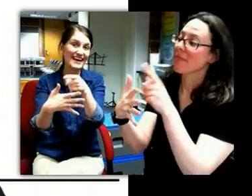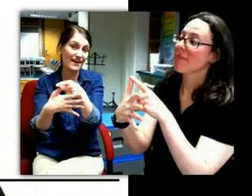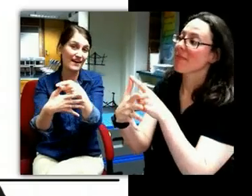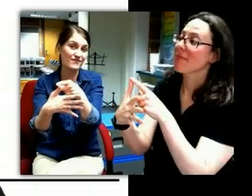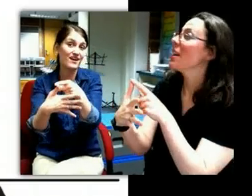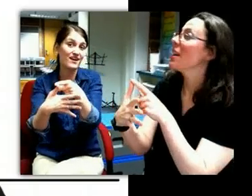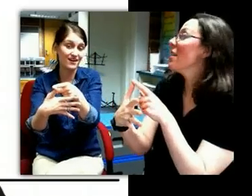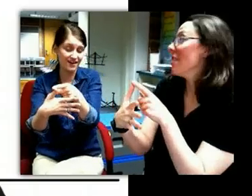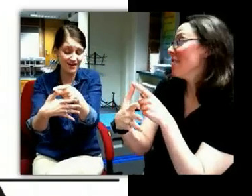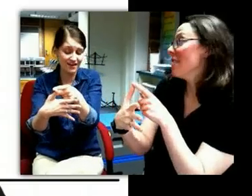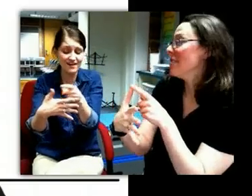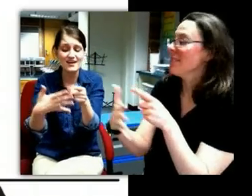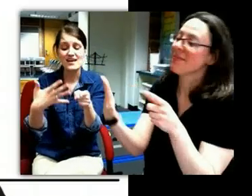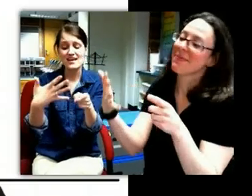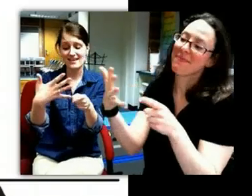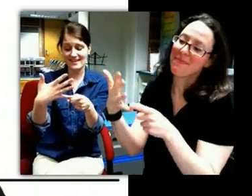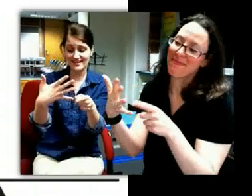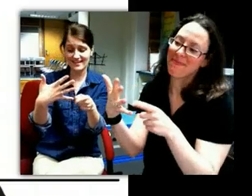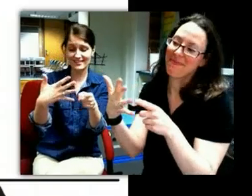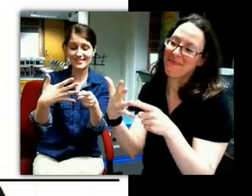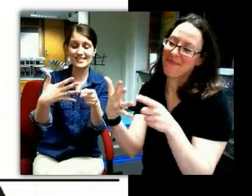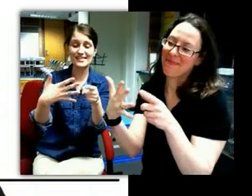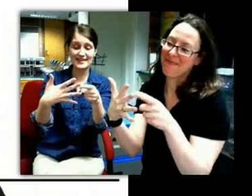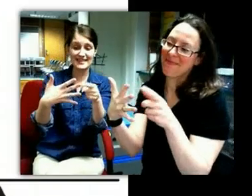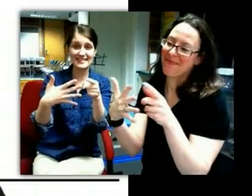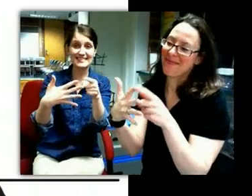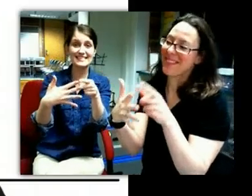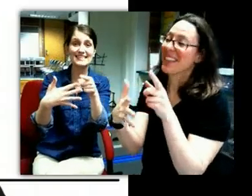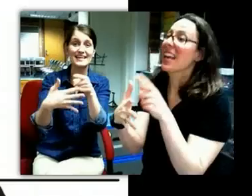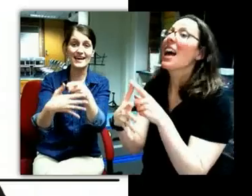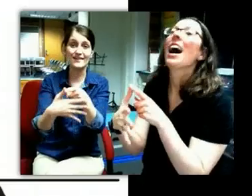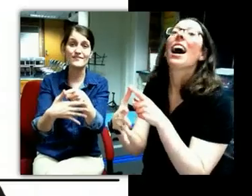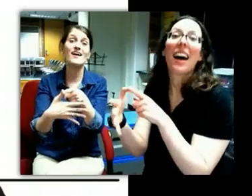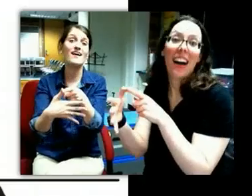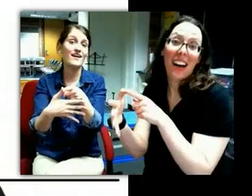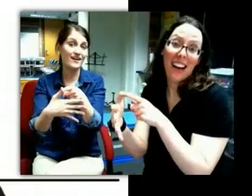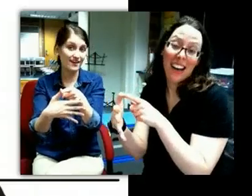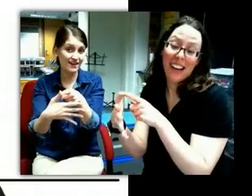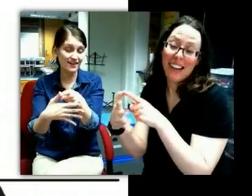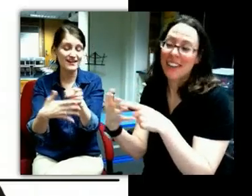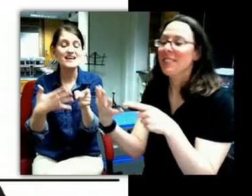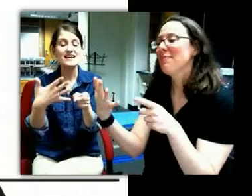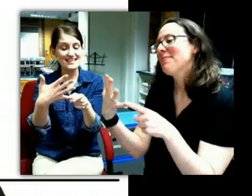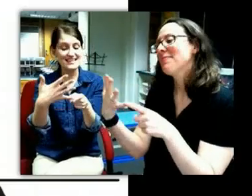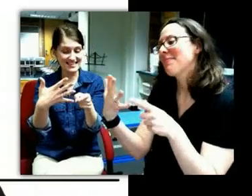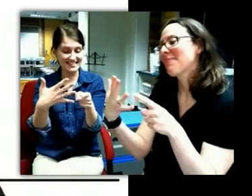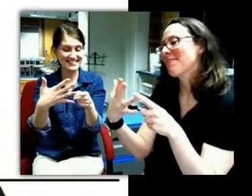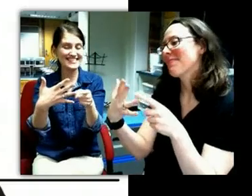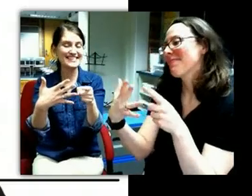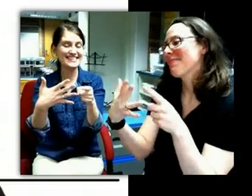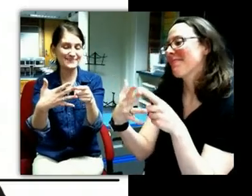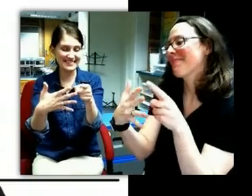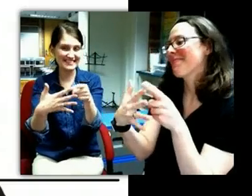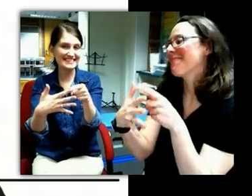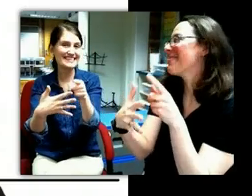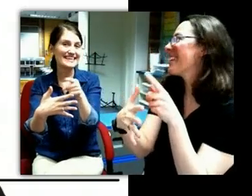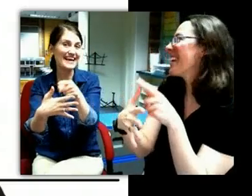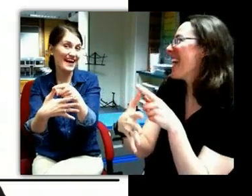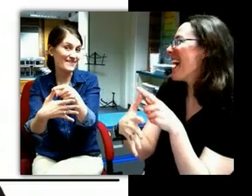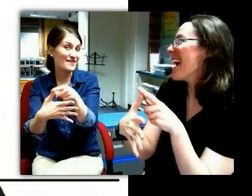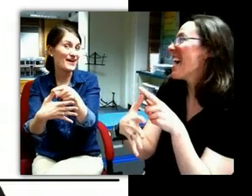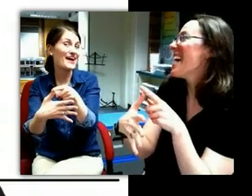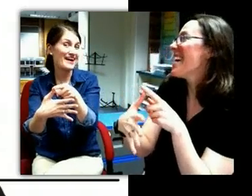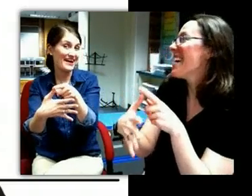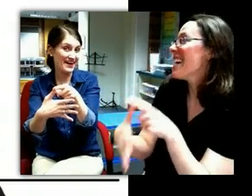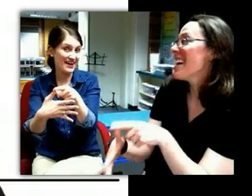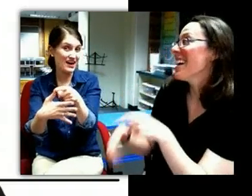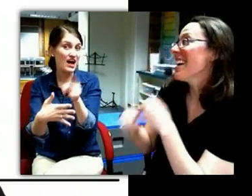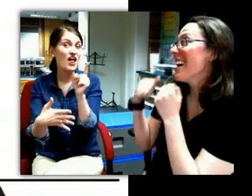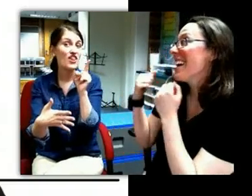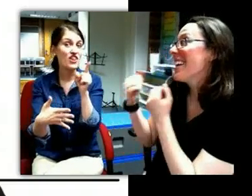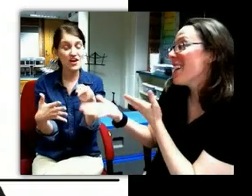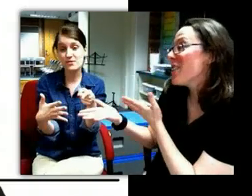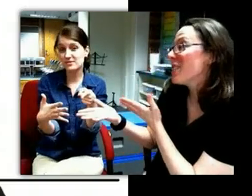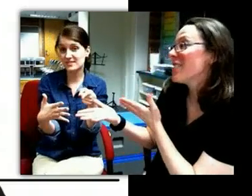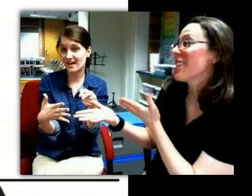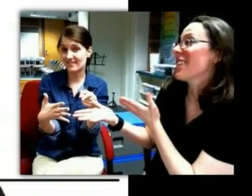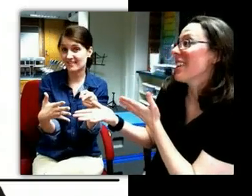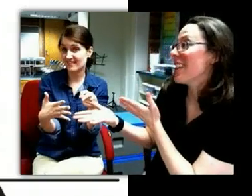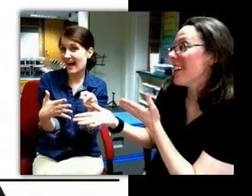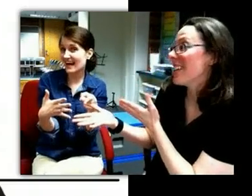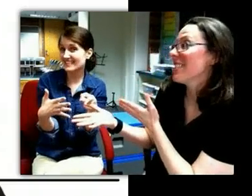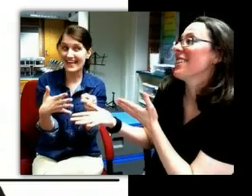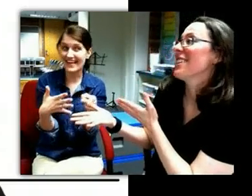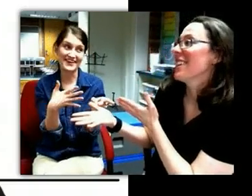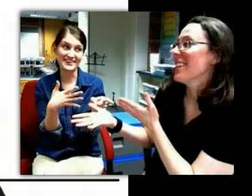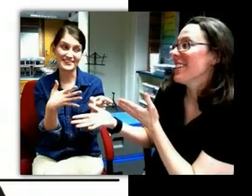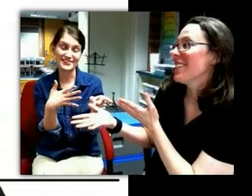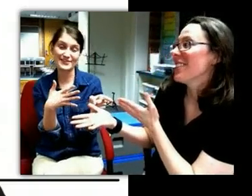D, F, uh-huh. E, G, B, D, F, uh-huh. E, G, B, D, F, uh-huh. Those